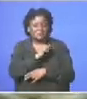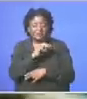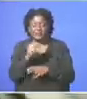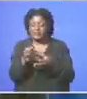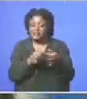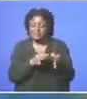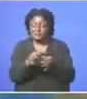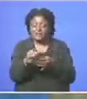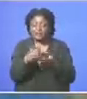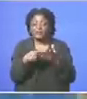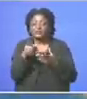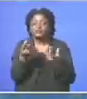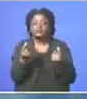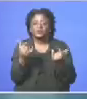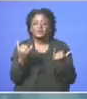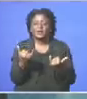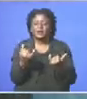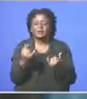you're doing now.